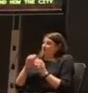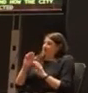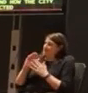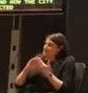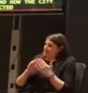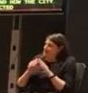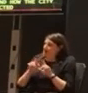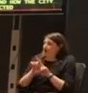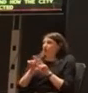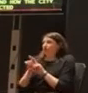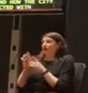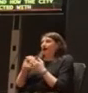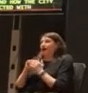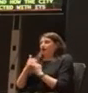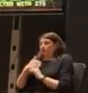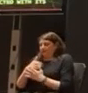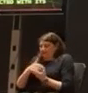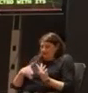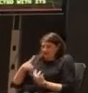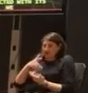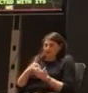residents. We know that history,